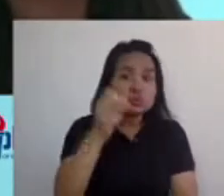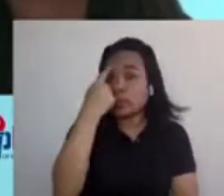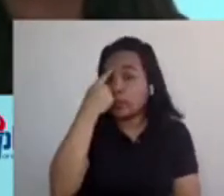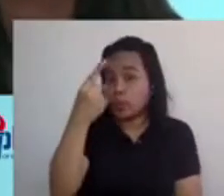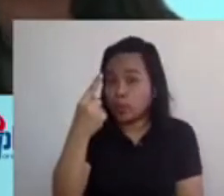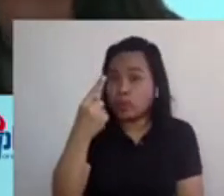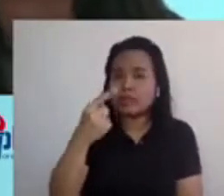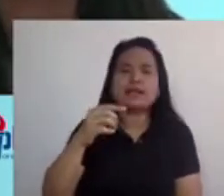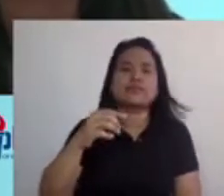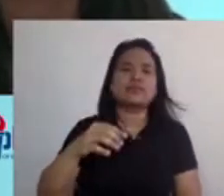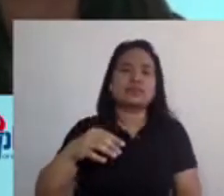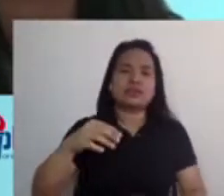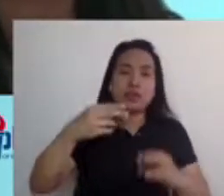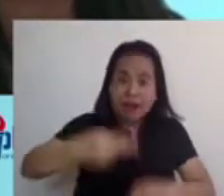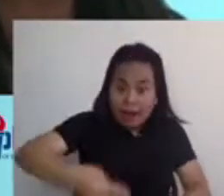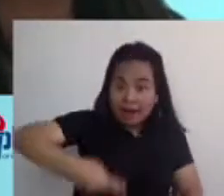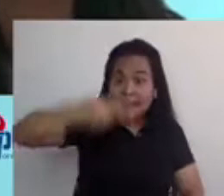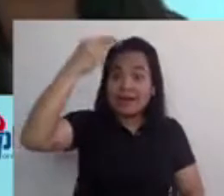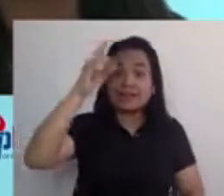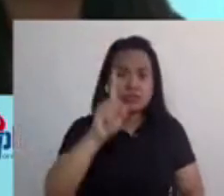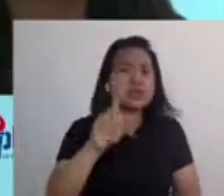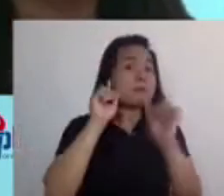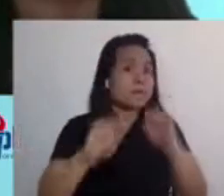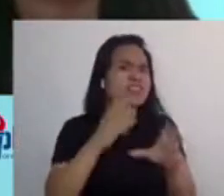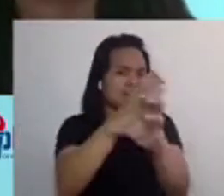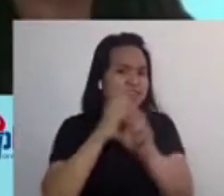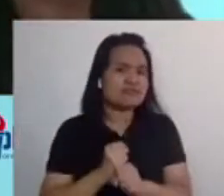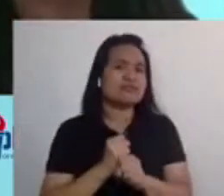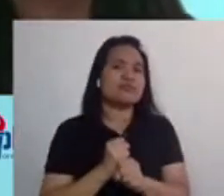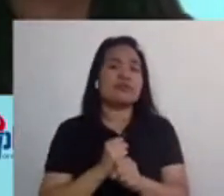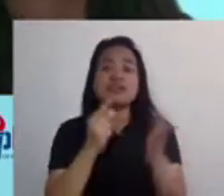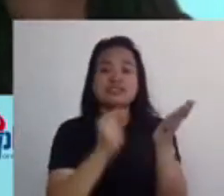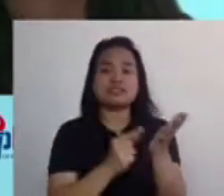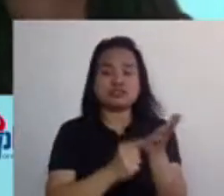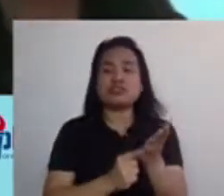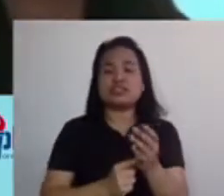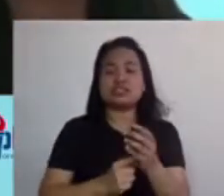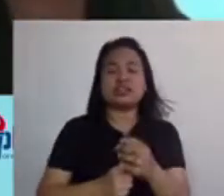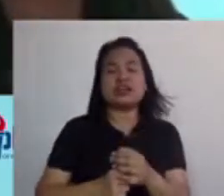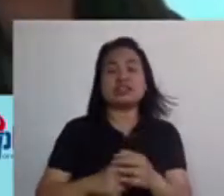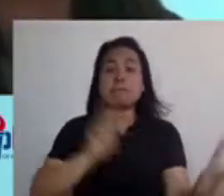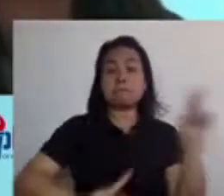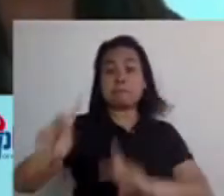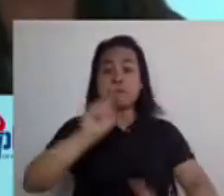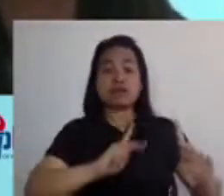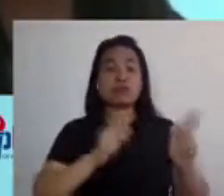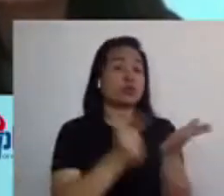will get you the highest performance rating, and then that will be enough. Only submit one